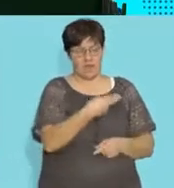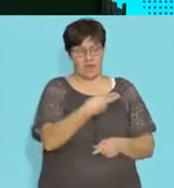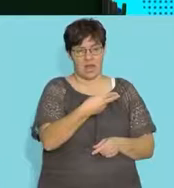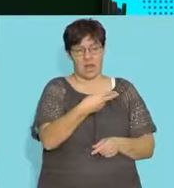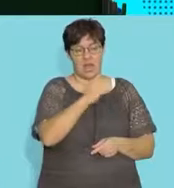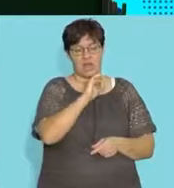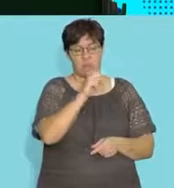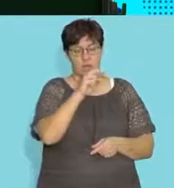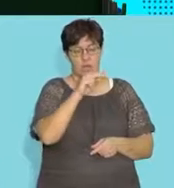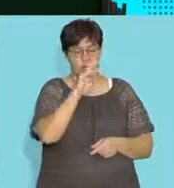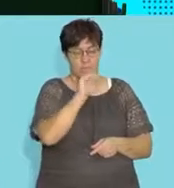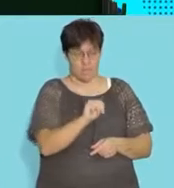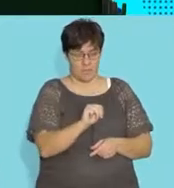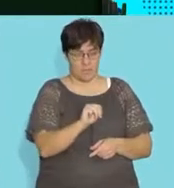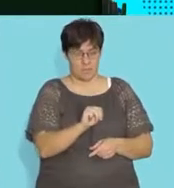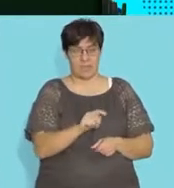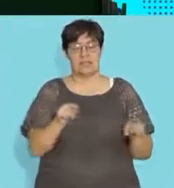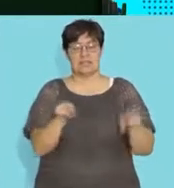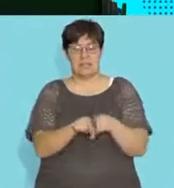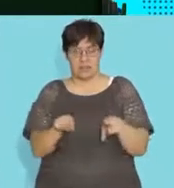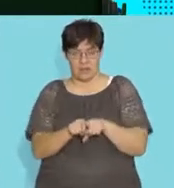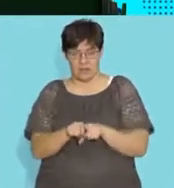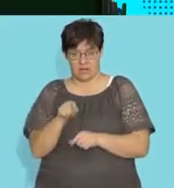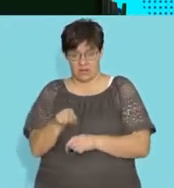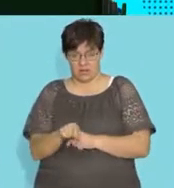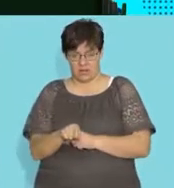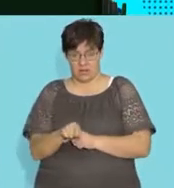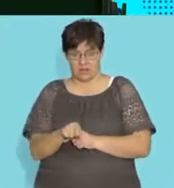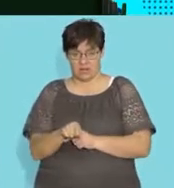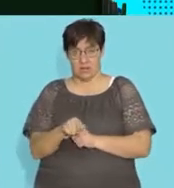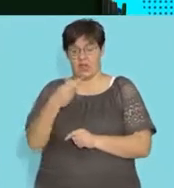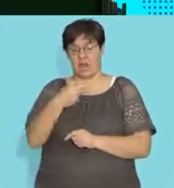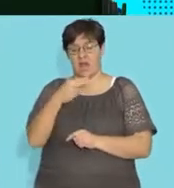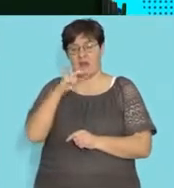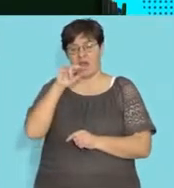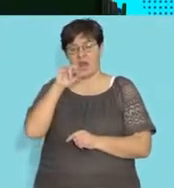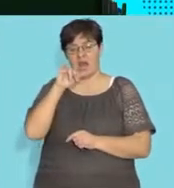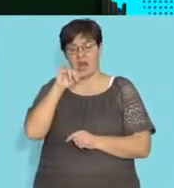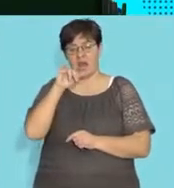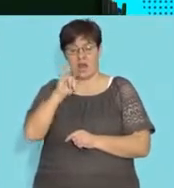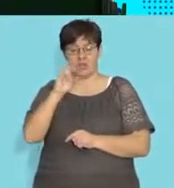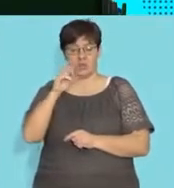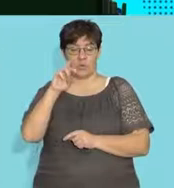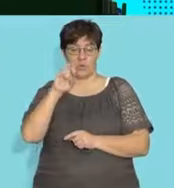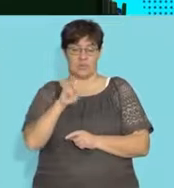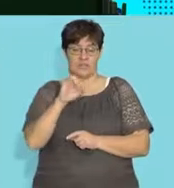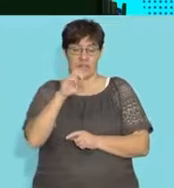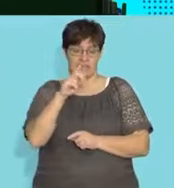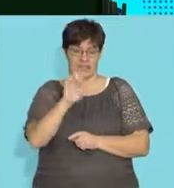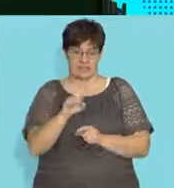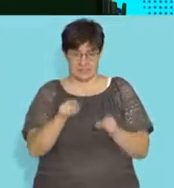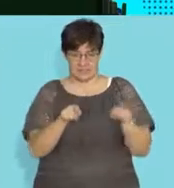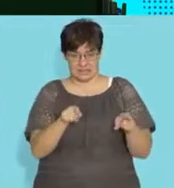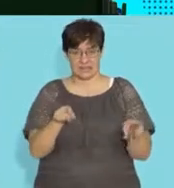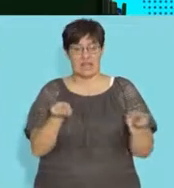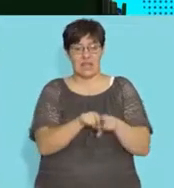hydronium ion concentration is equal to the hydroxide concentration, and